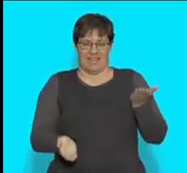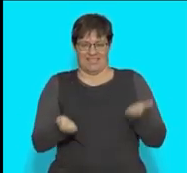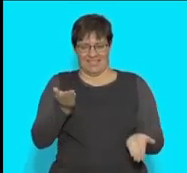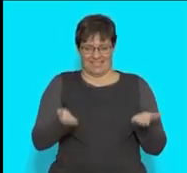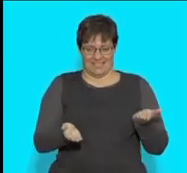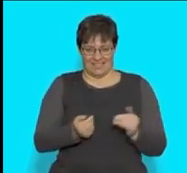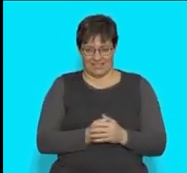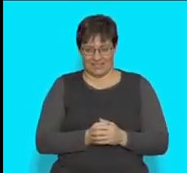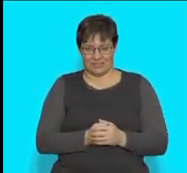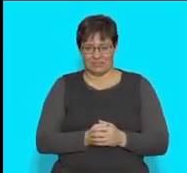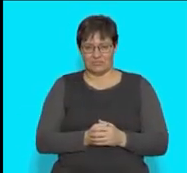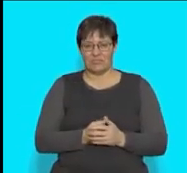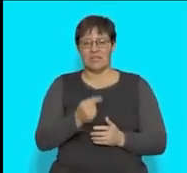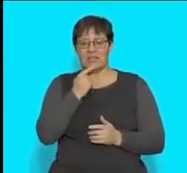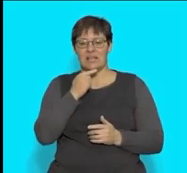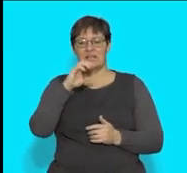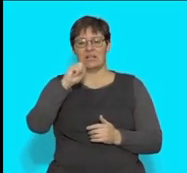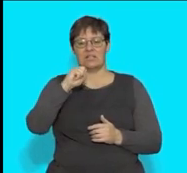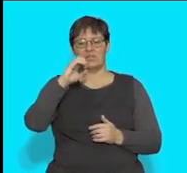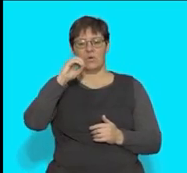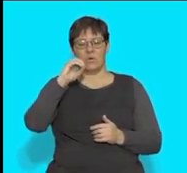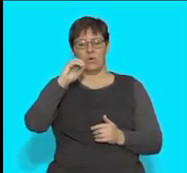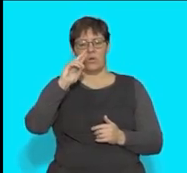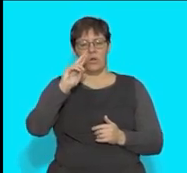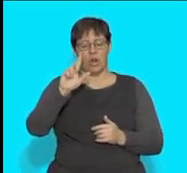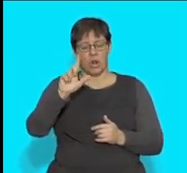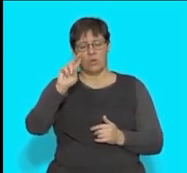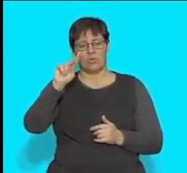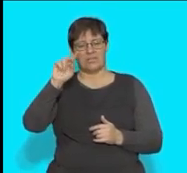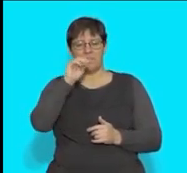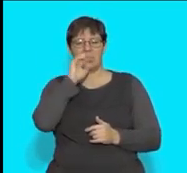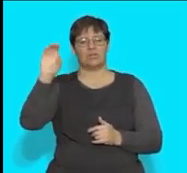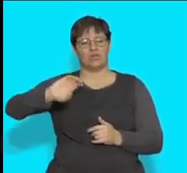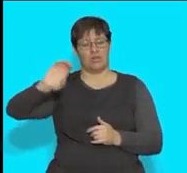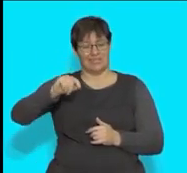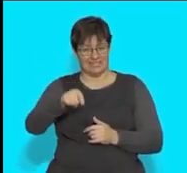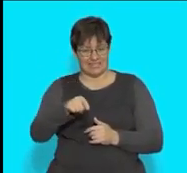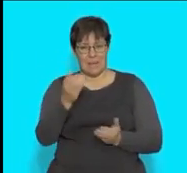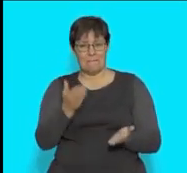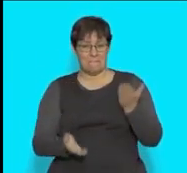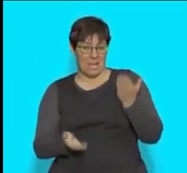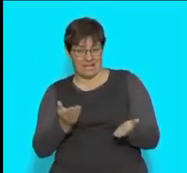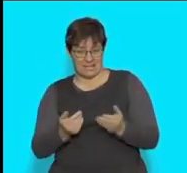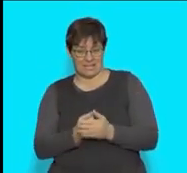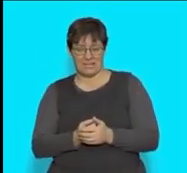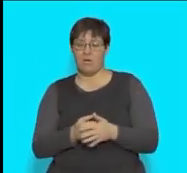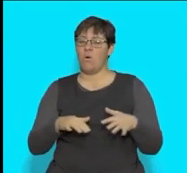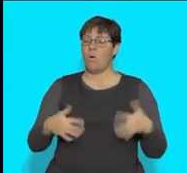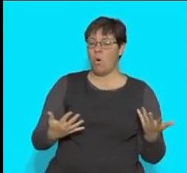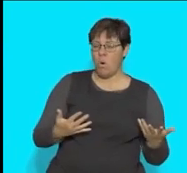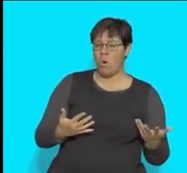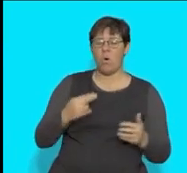when I say solute, very often it is about the salt, right? Or it could be about the